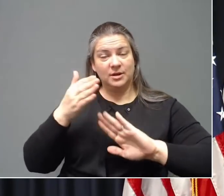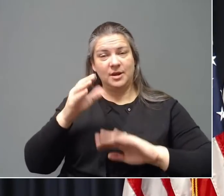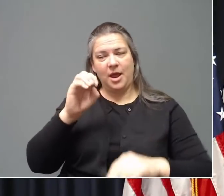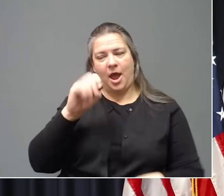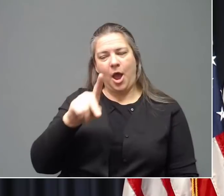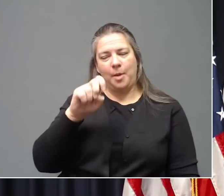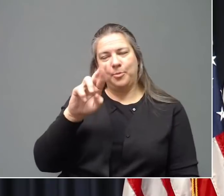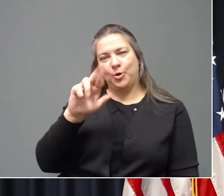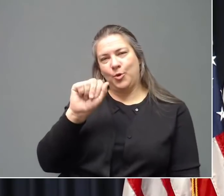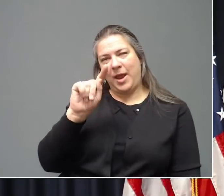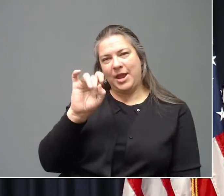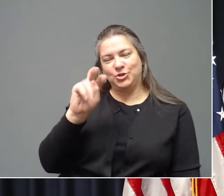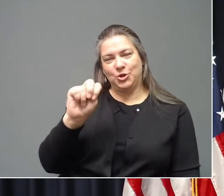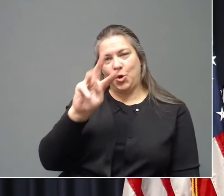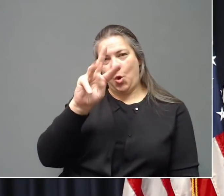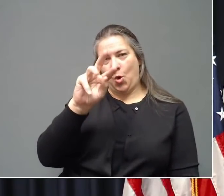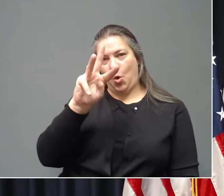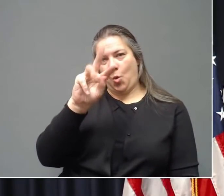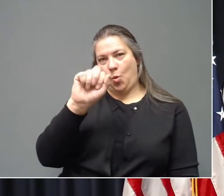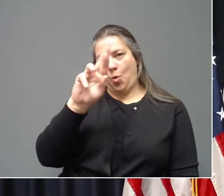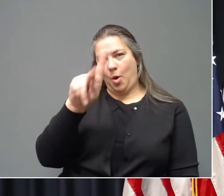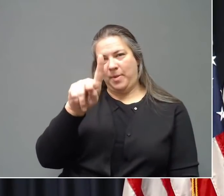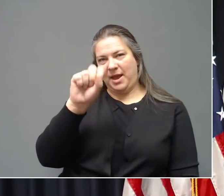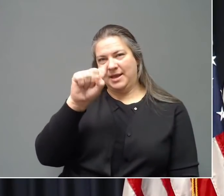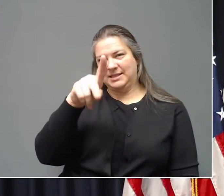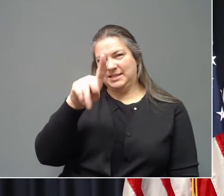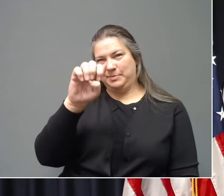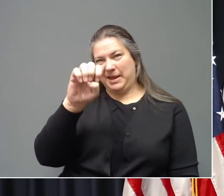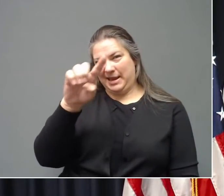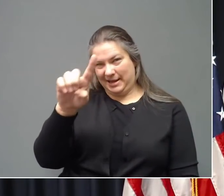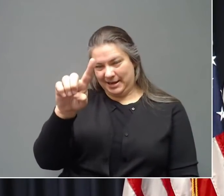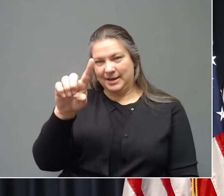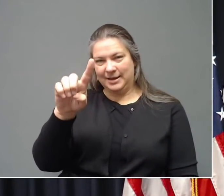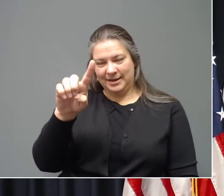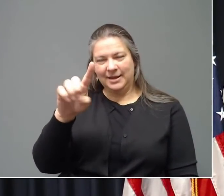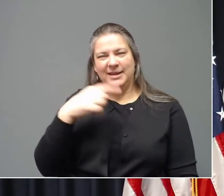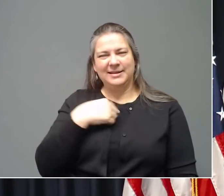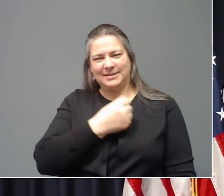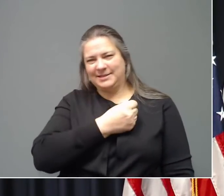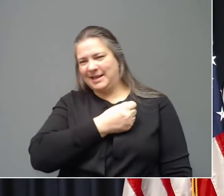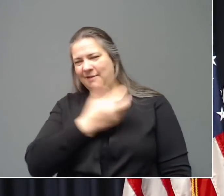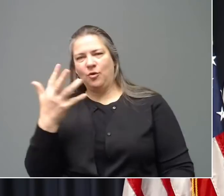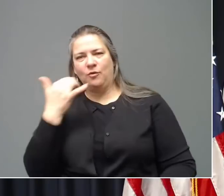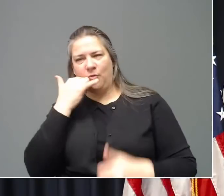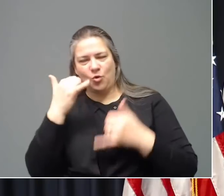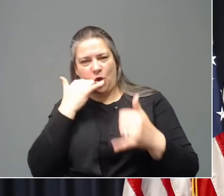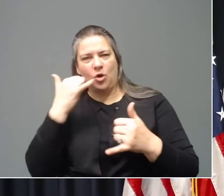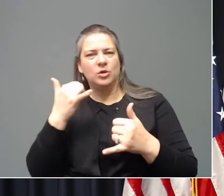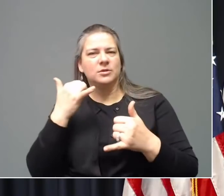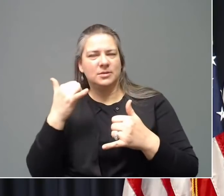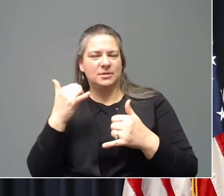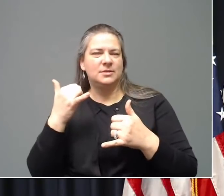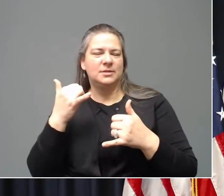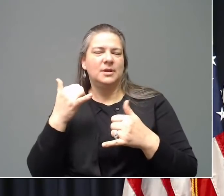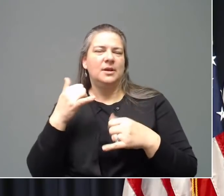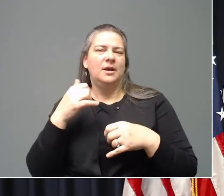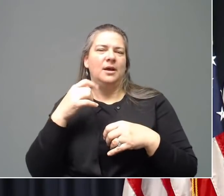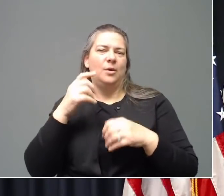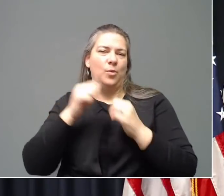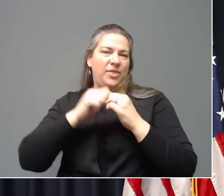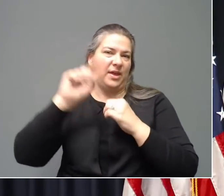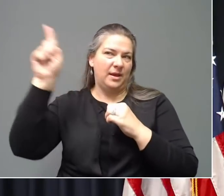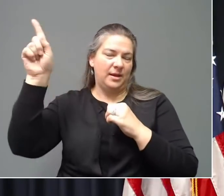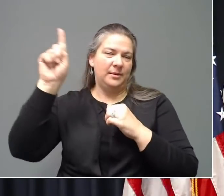the head officials from the federal government. We had numerous people on it. The head of Walgreens and CVS were on it. It